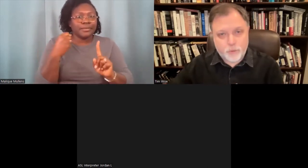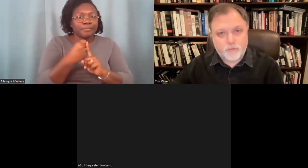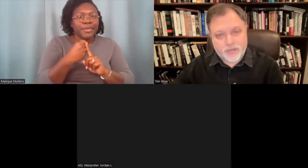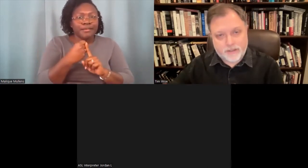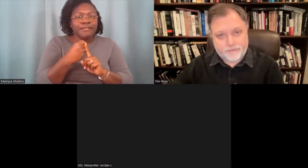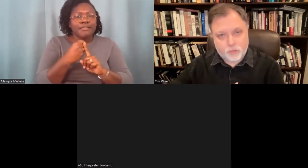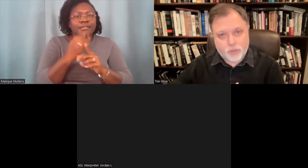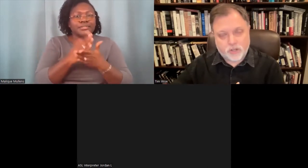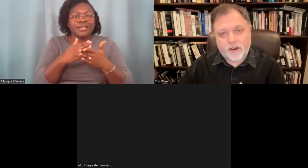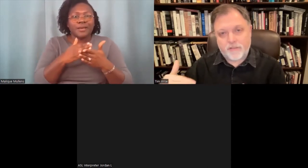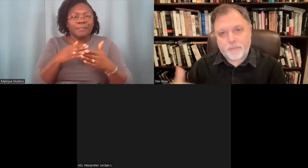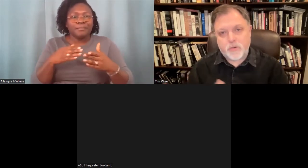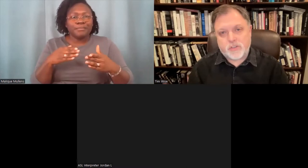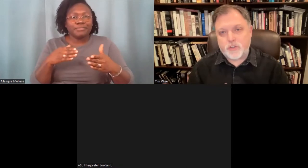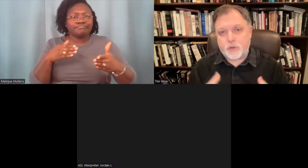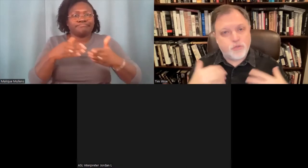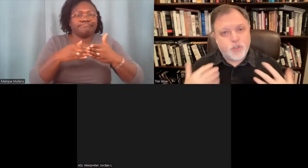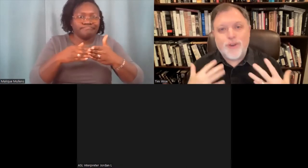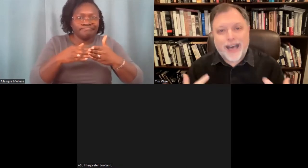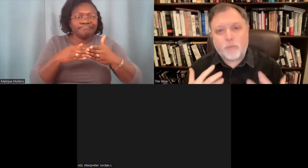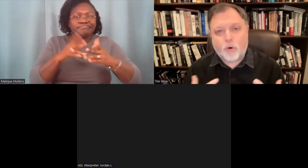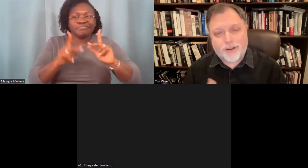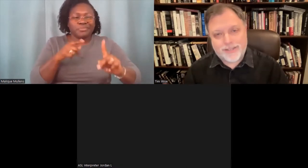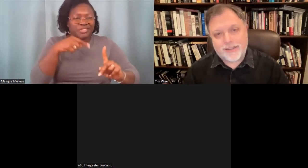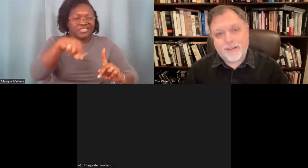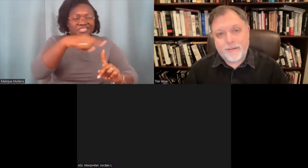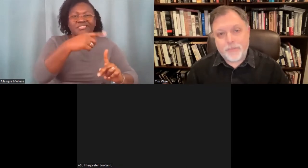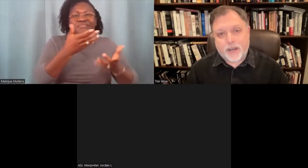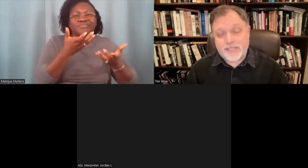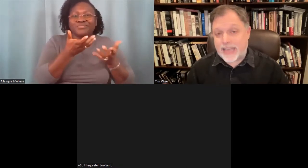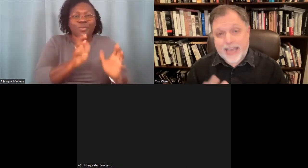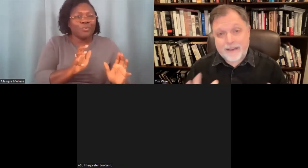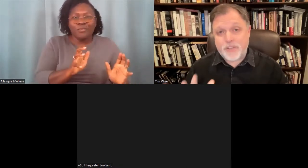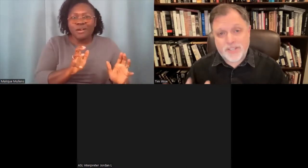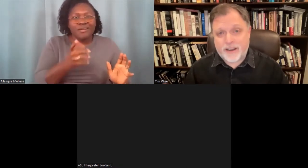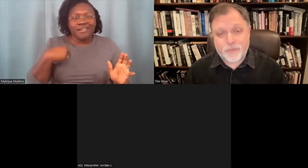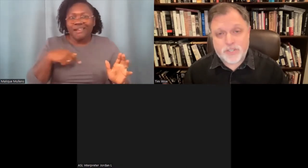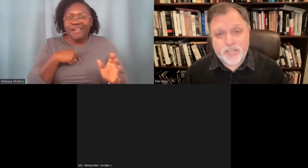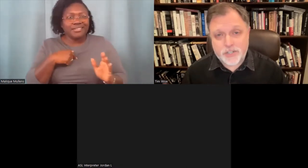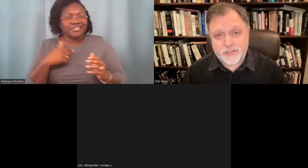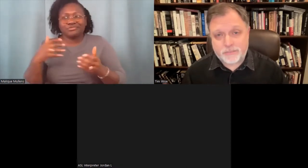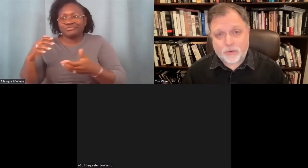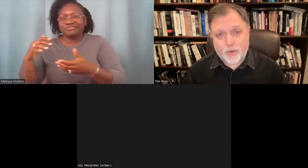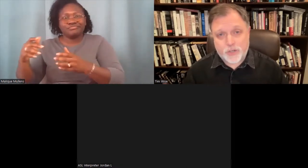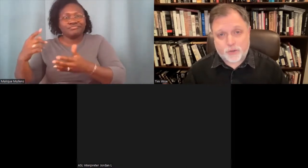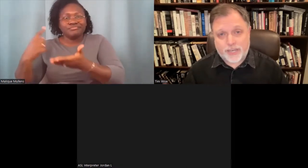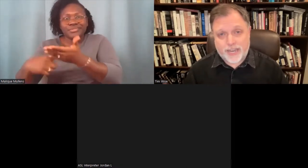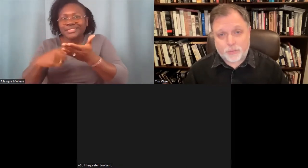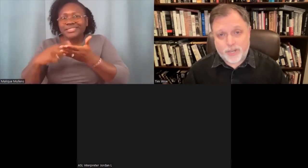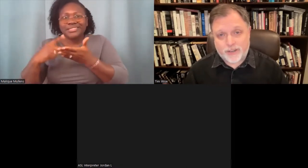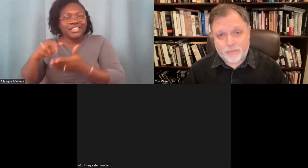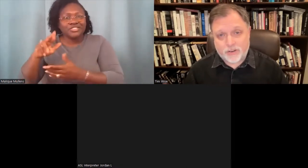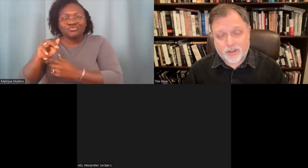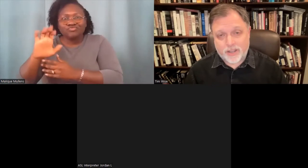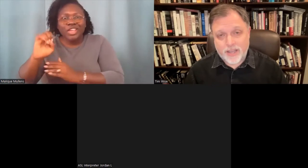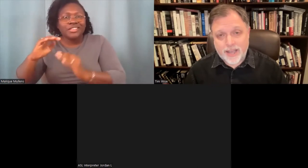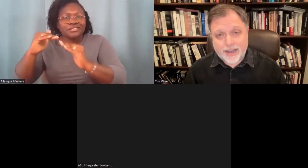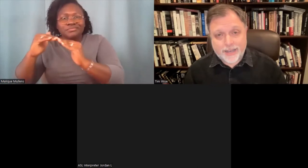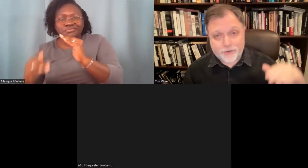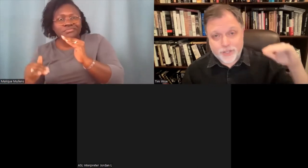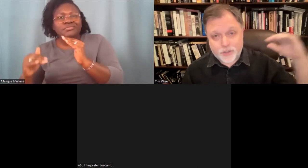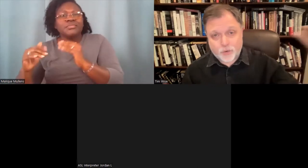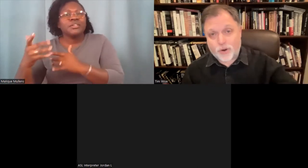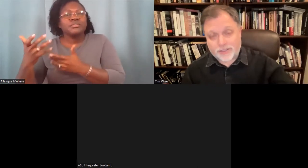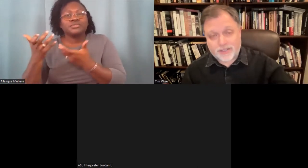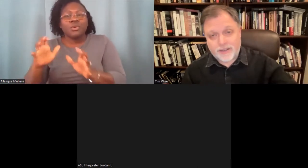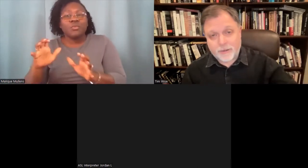counter movement, if you will, of persons who do not want us to have these conversations about racial inequity in America,